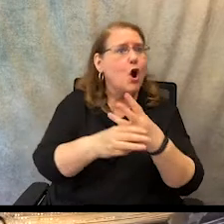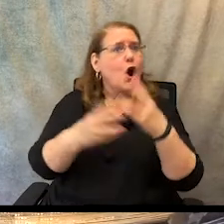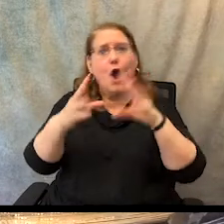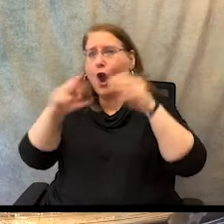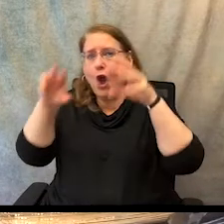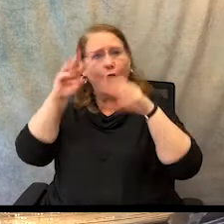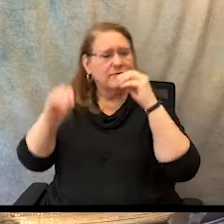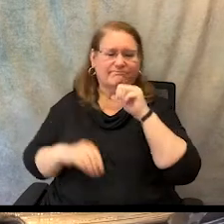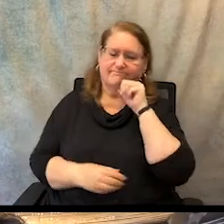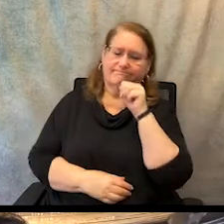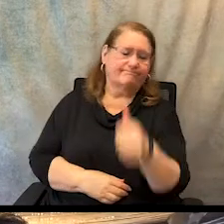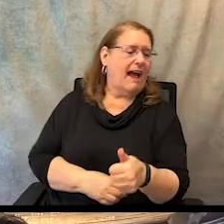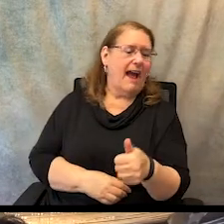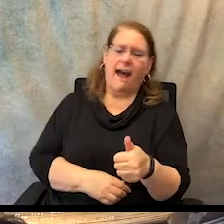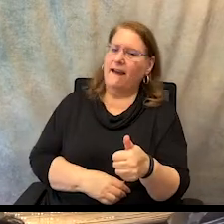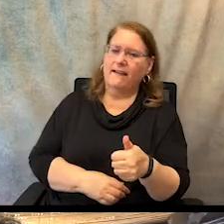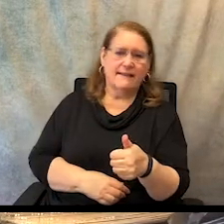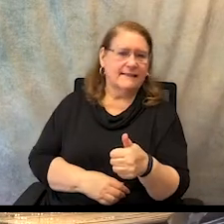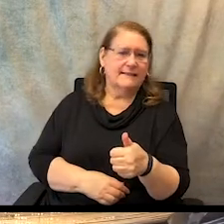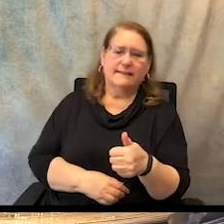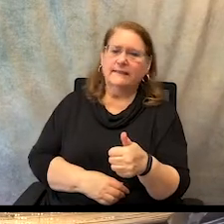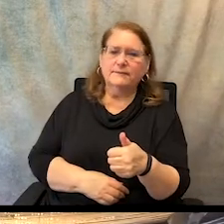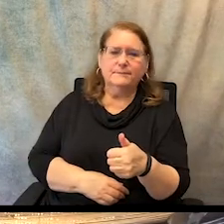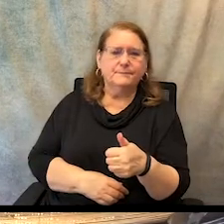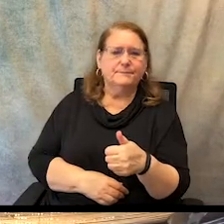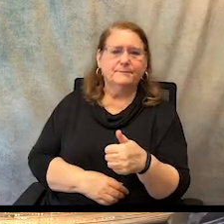know the world,